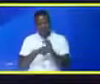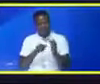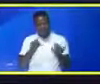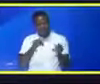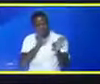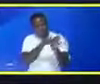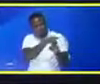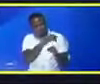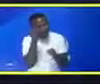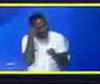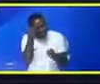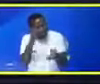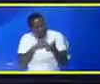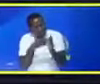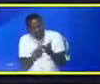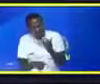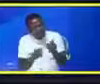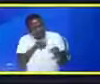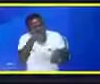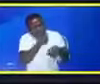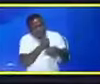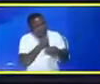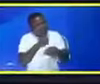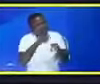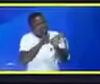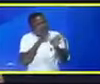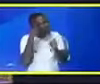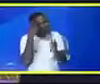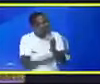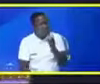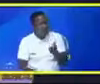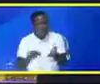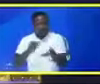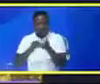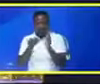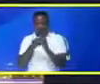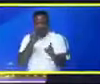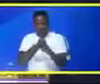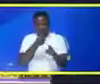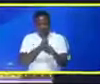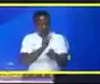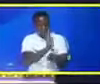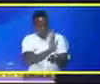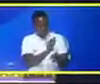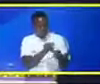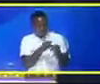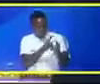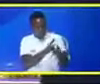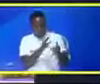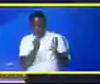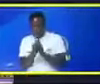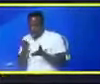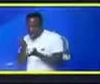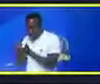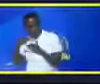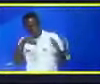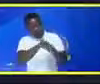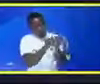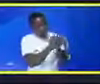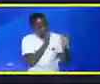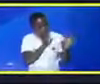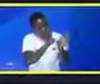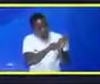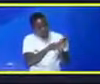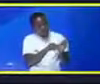idea of a door is that a door is an authorized system of access. Remember yesterday, I